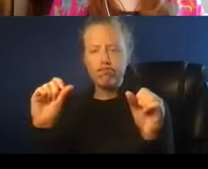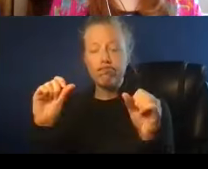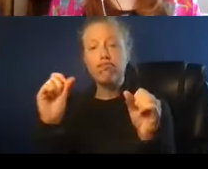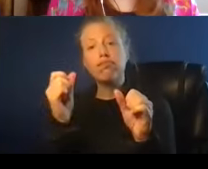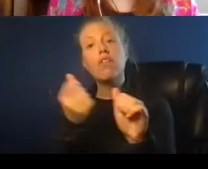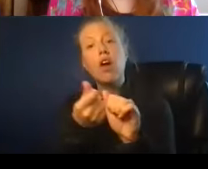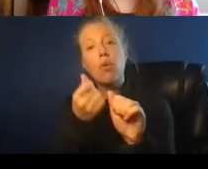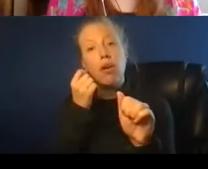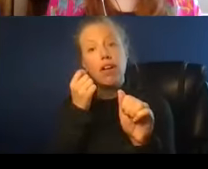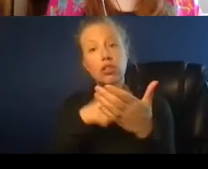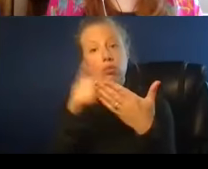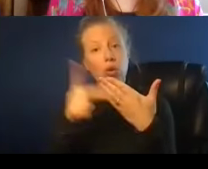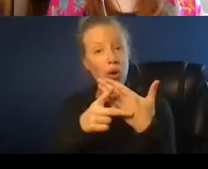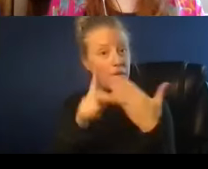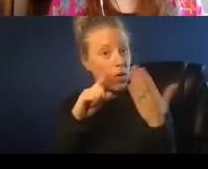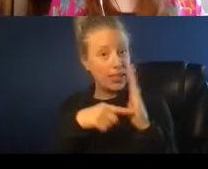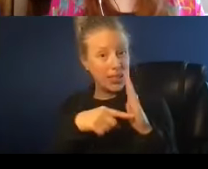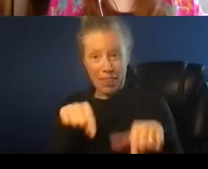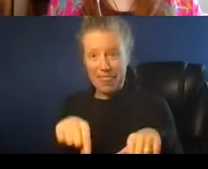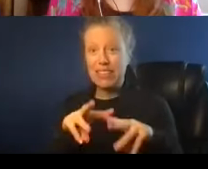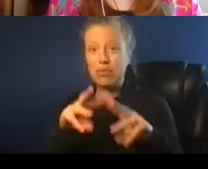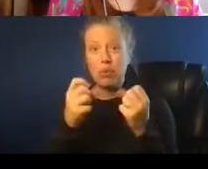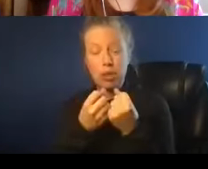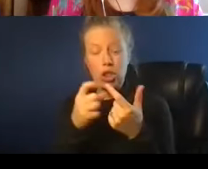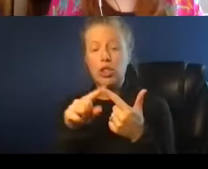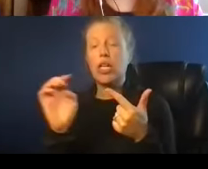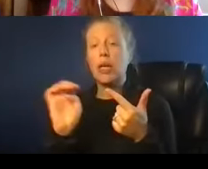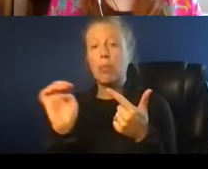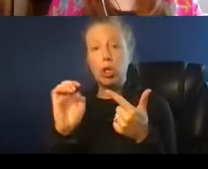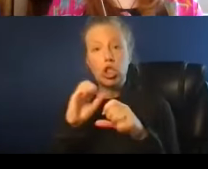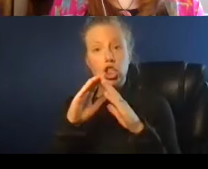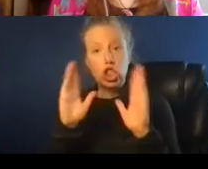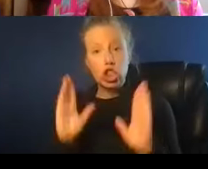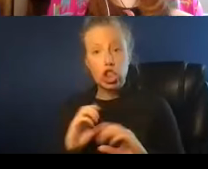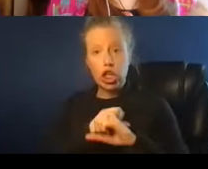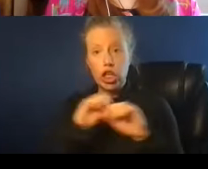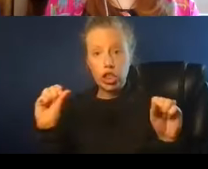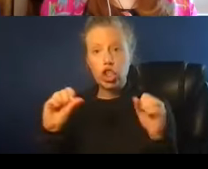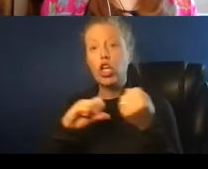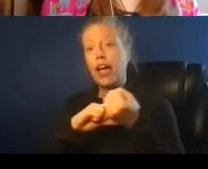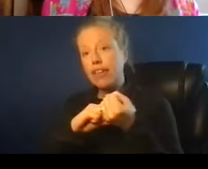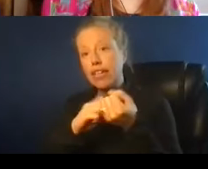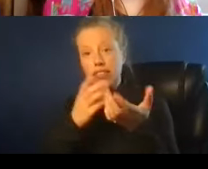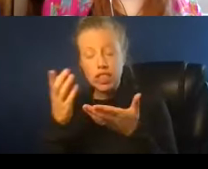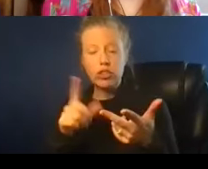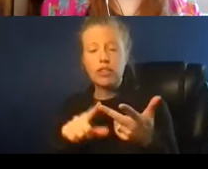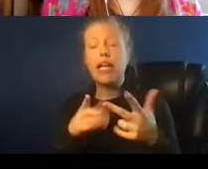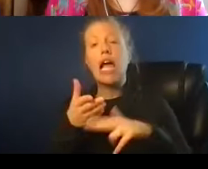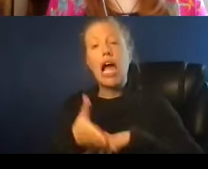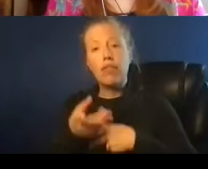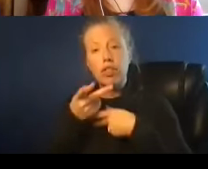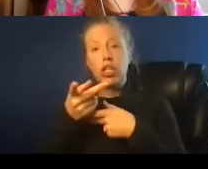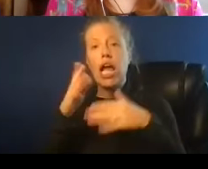programming, like these webinars, our emergency shelter and advocacy services, and our aftercare housing